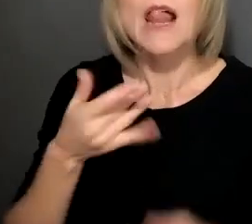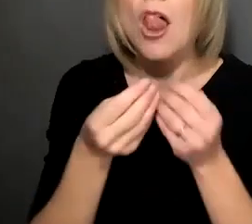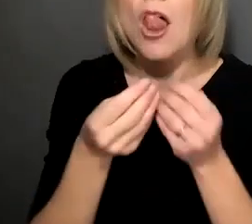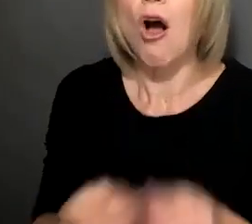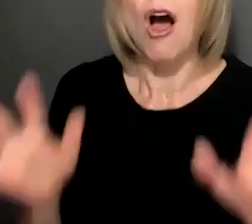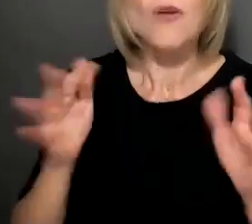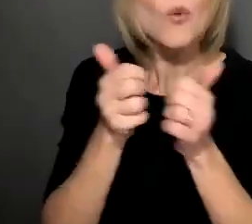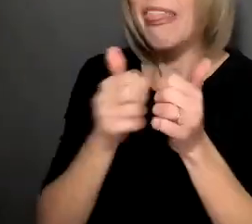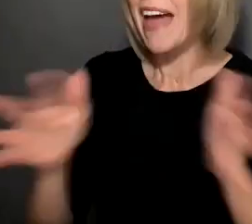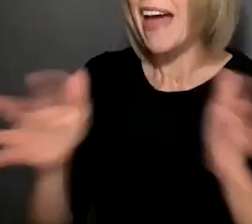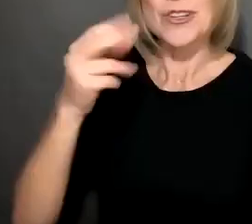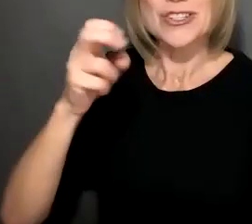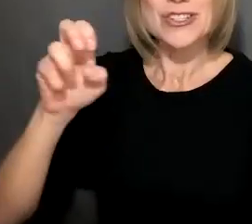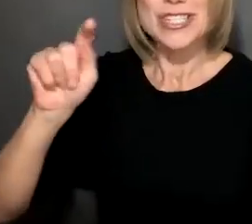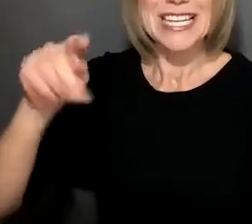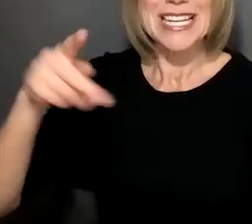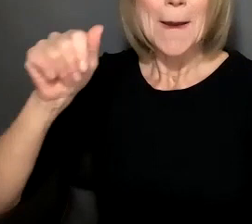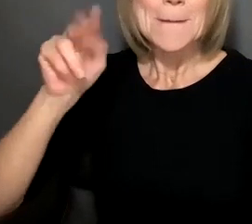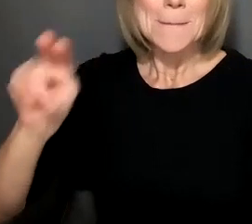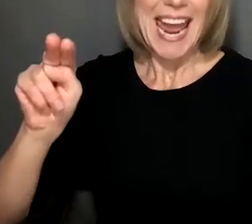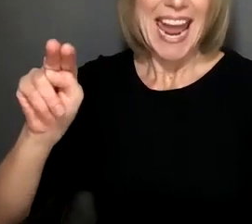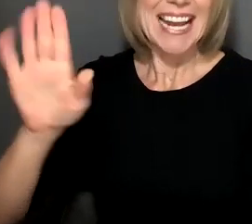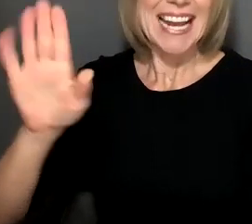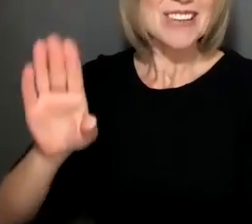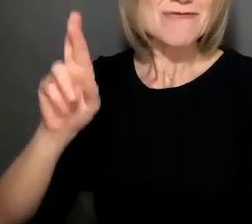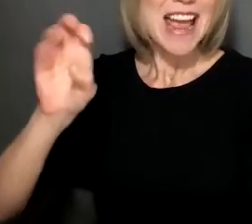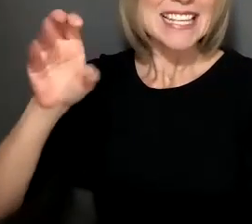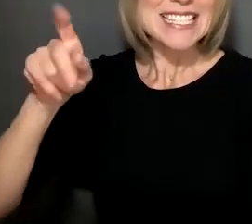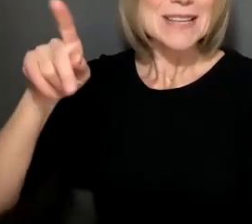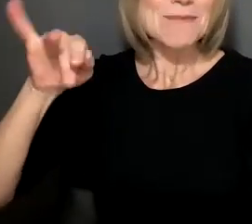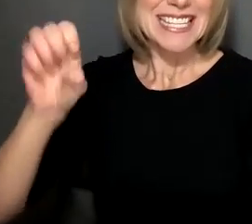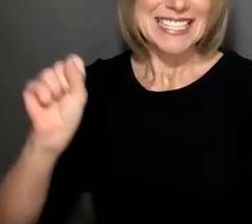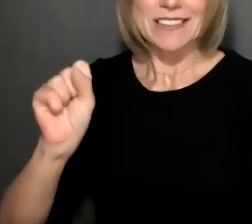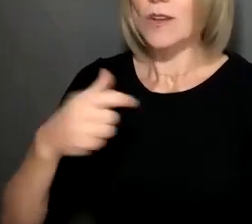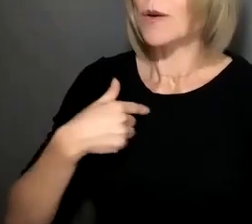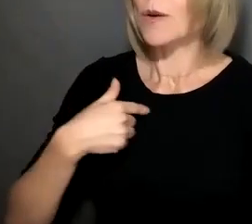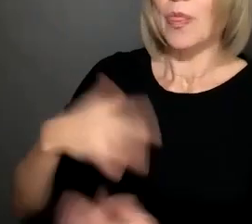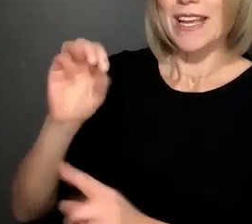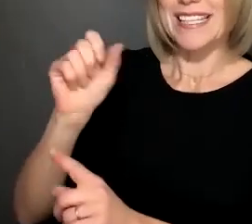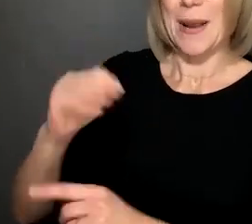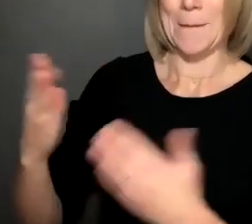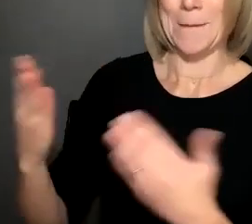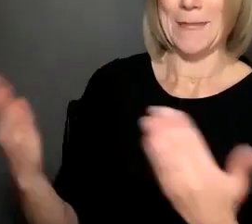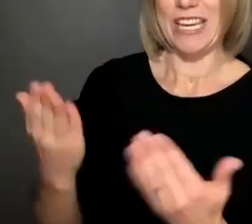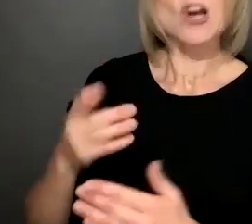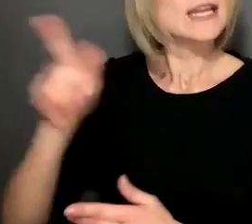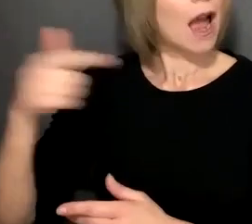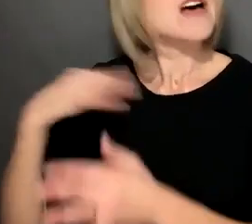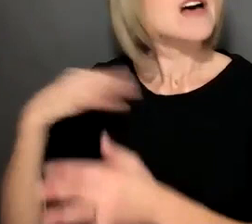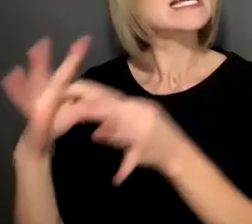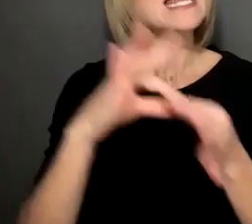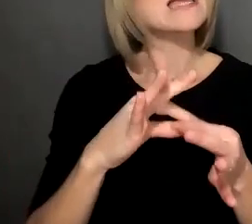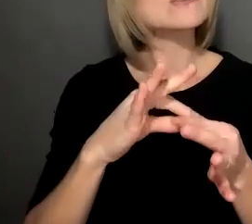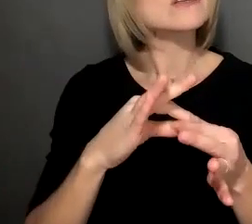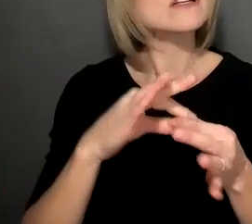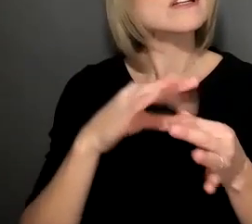you don't make it to the Maine Voices live stage without having a deep connection to Maine. And Sam has spent time in Maine every year of